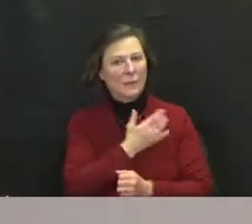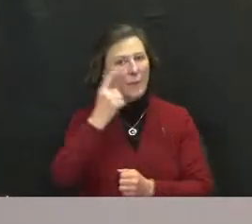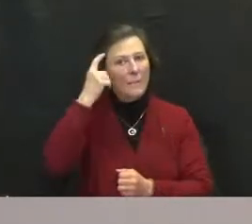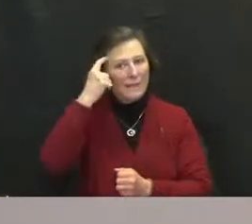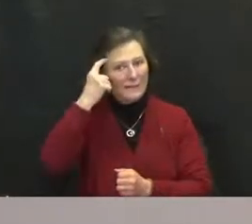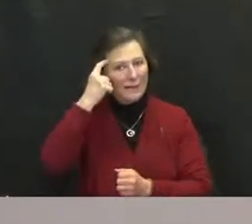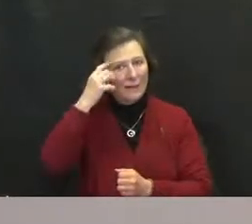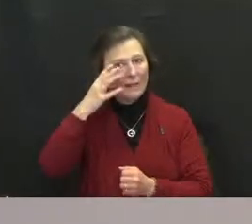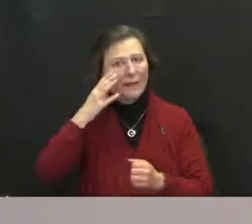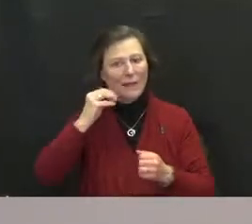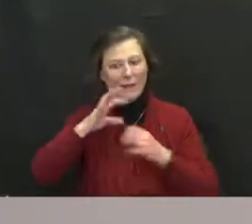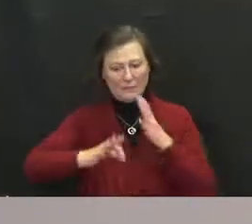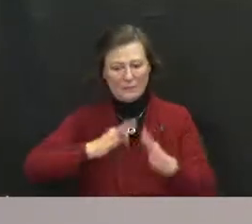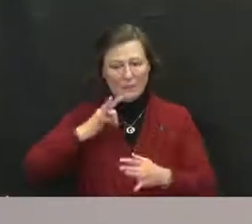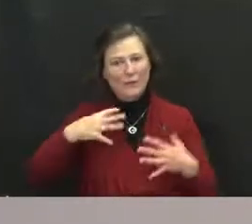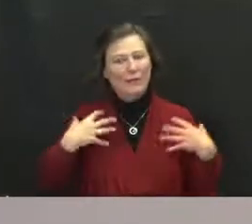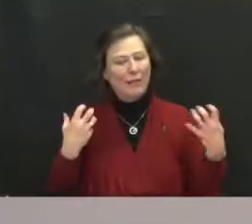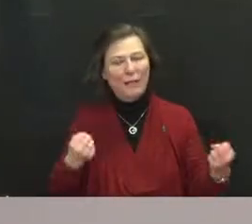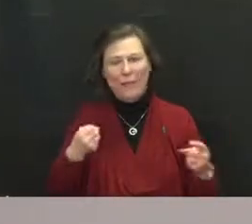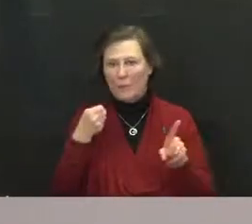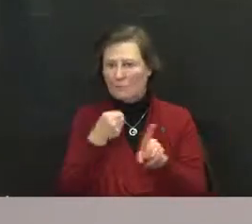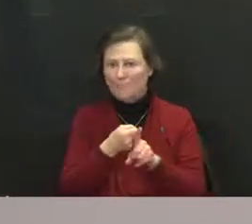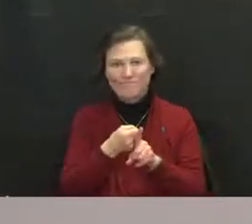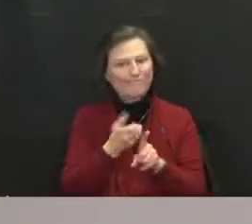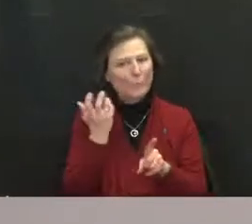and our spiritual health.